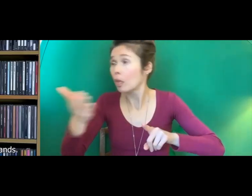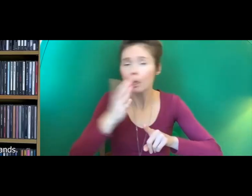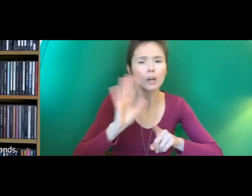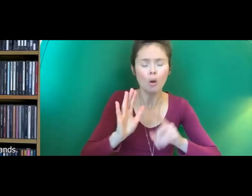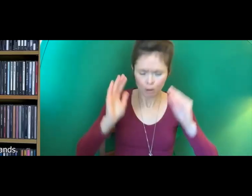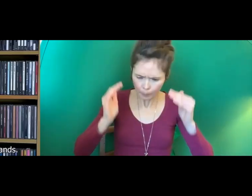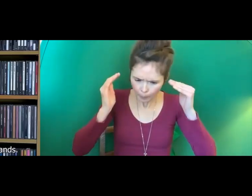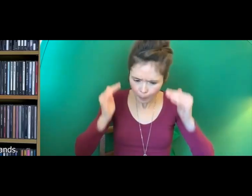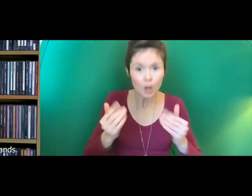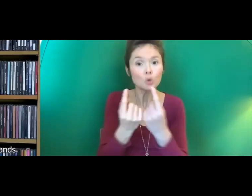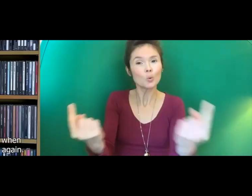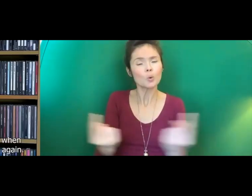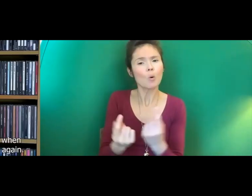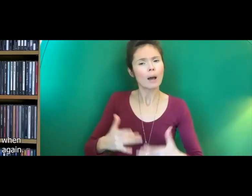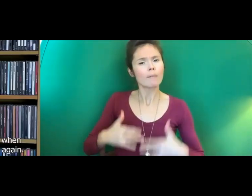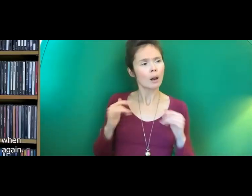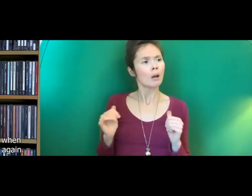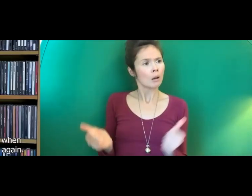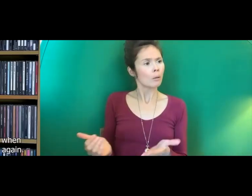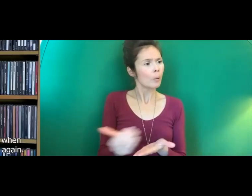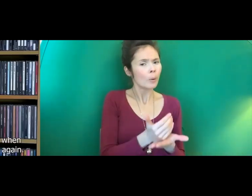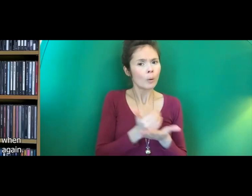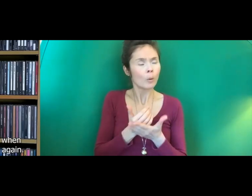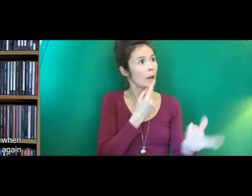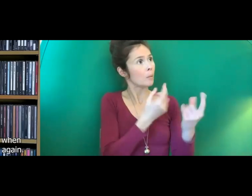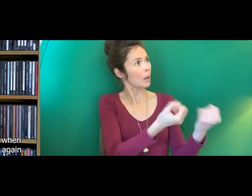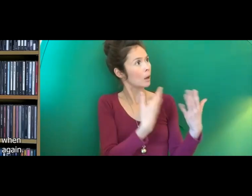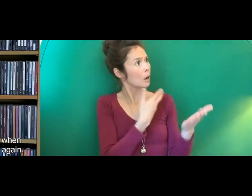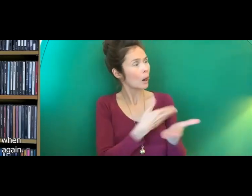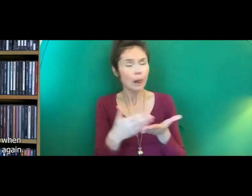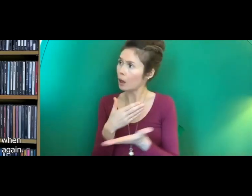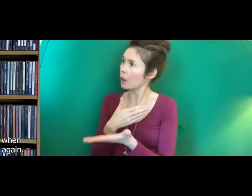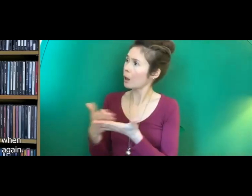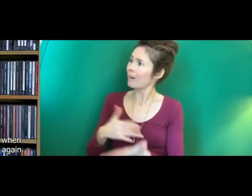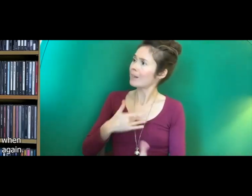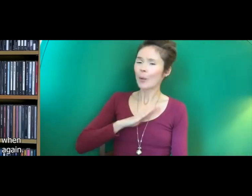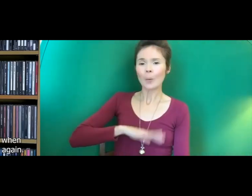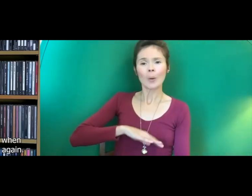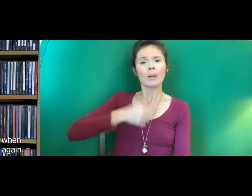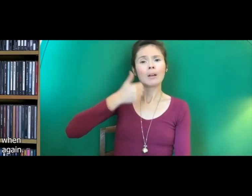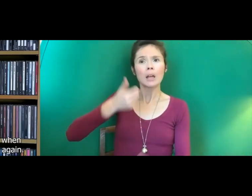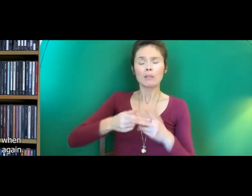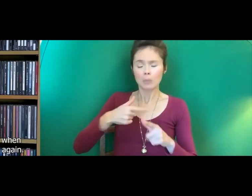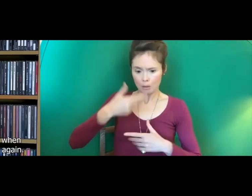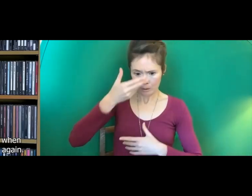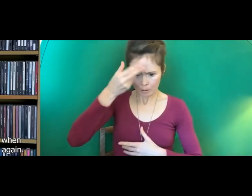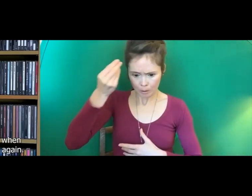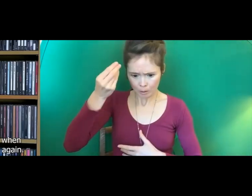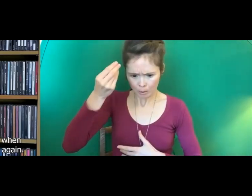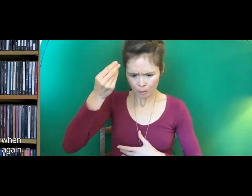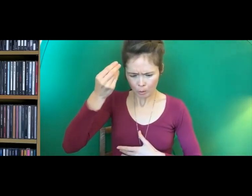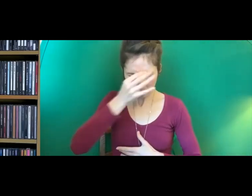I felt I was in good hands. Instructions were clear, and I felt at ease. When I forget things, I need to ask